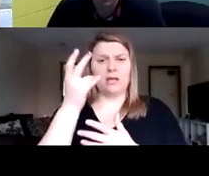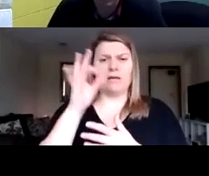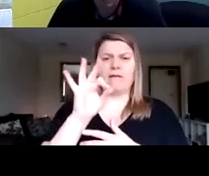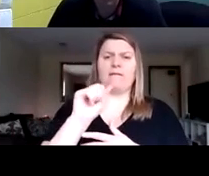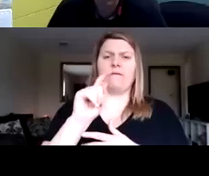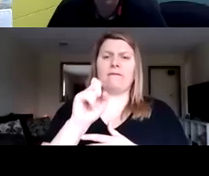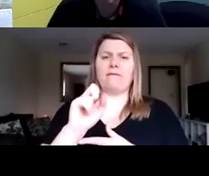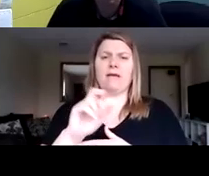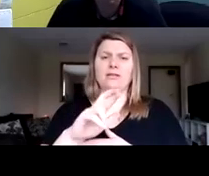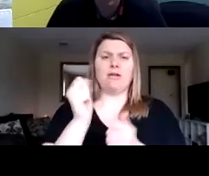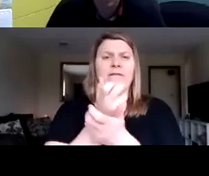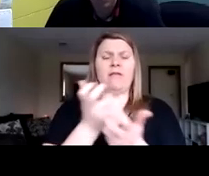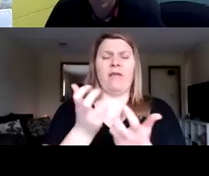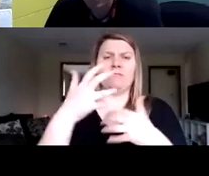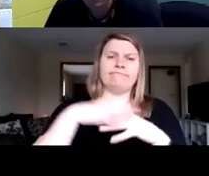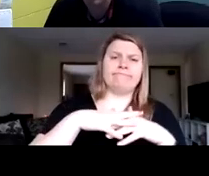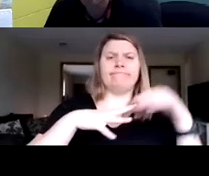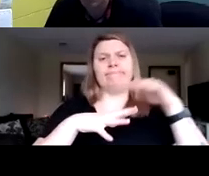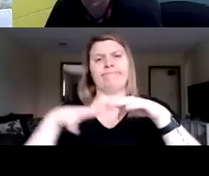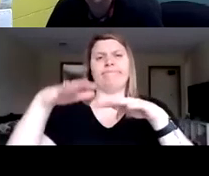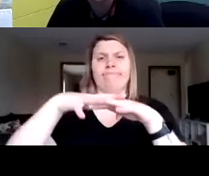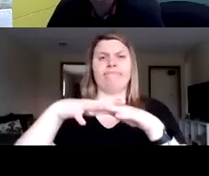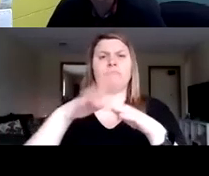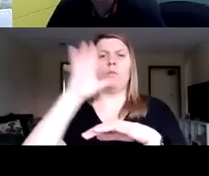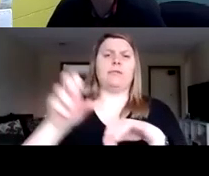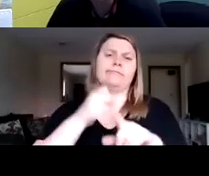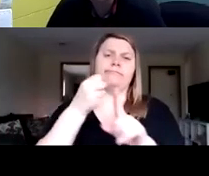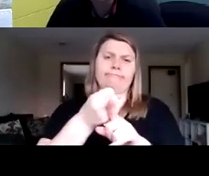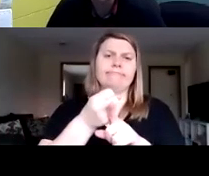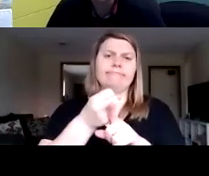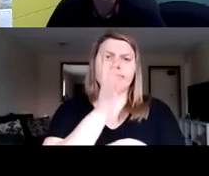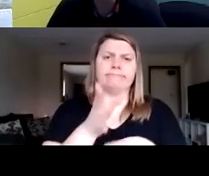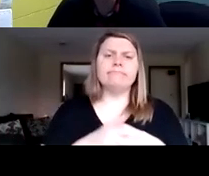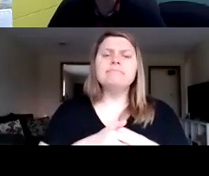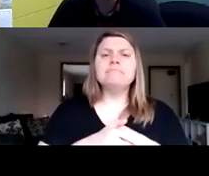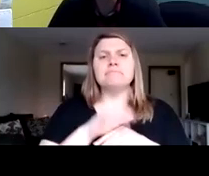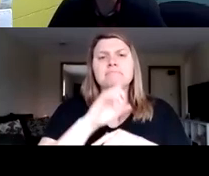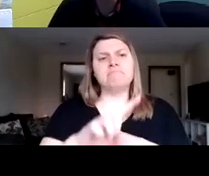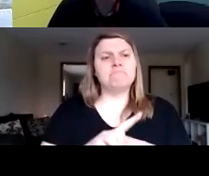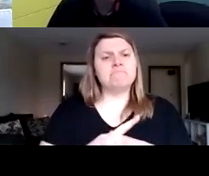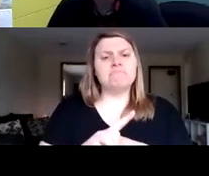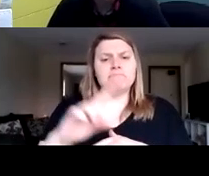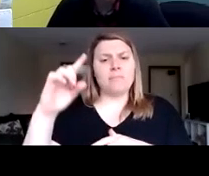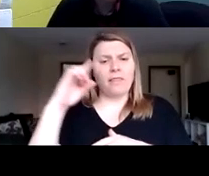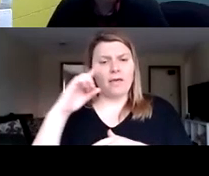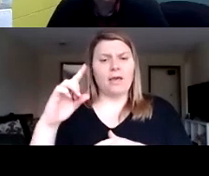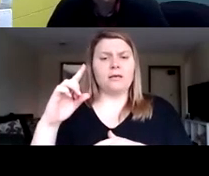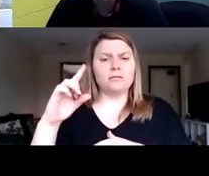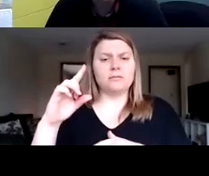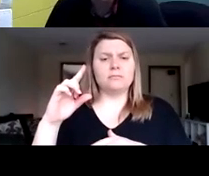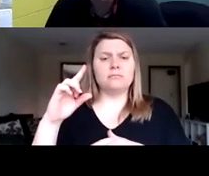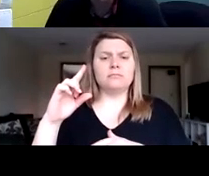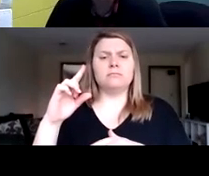meet together to have an impact. And really, like, I think I don't